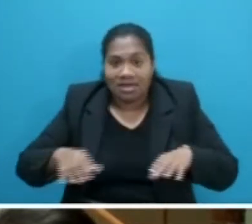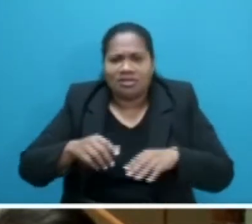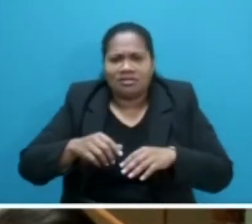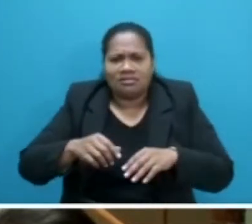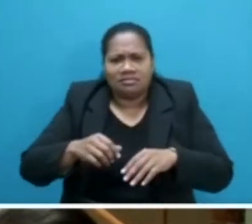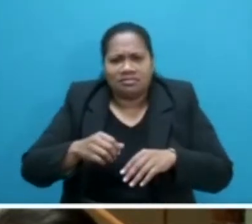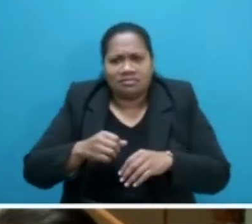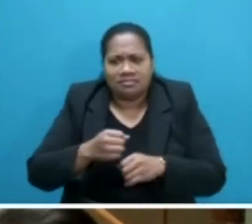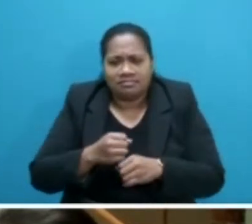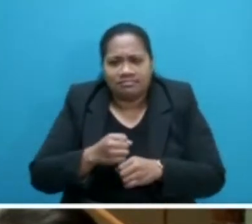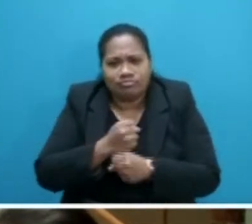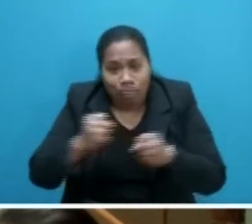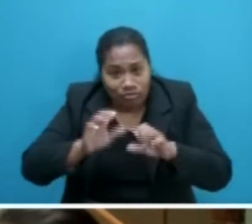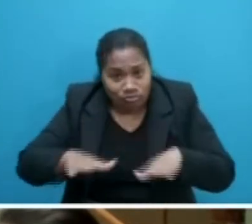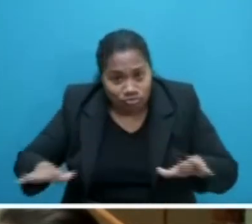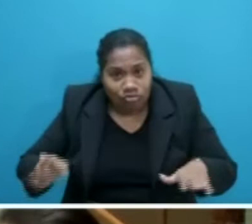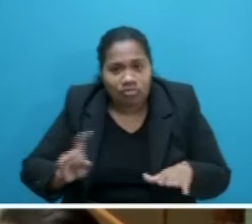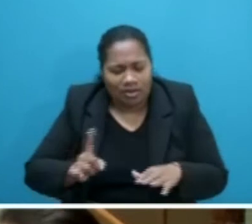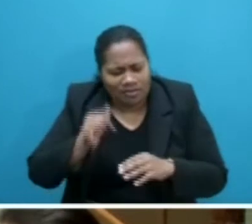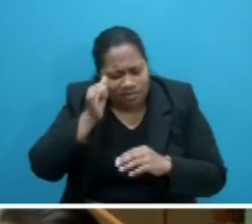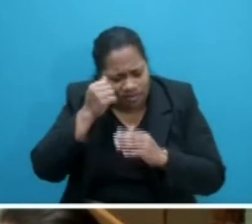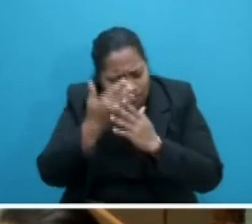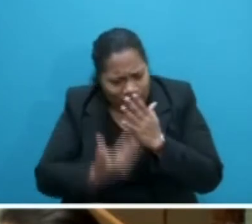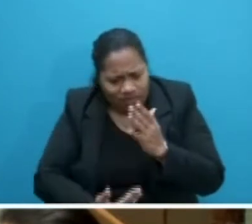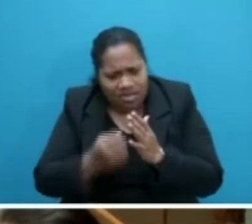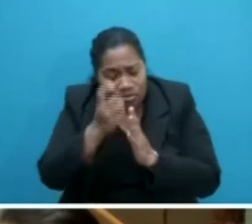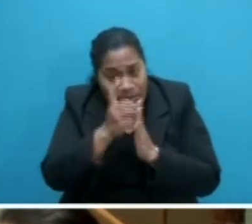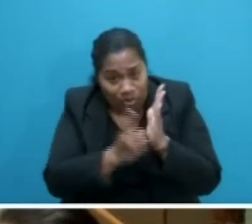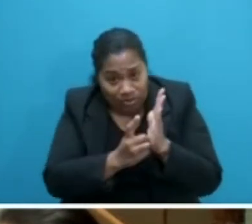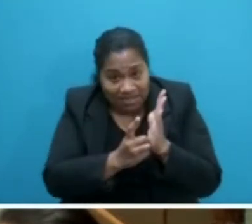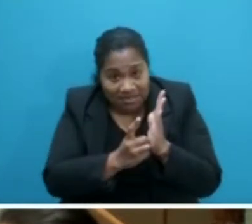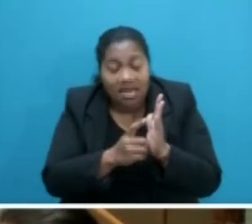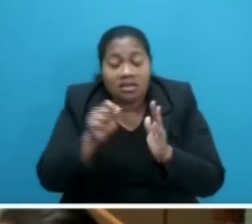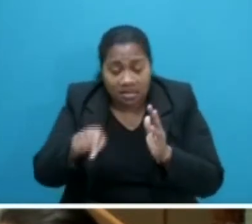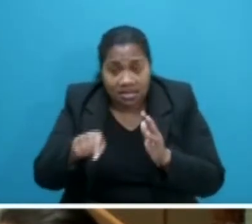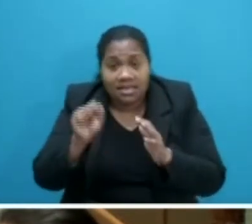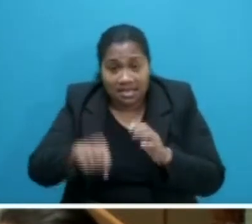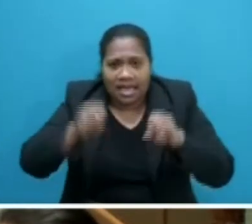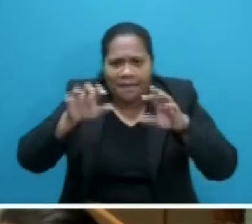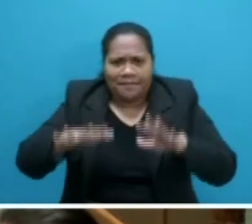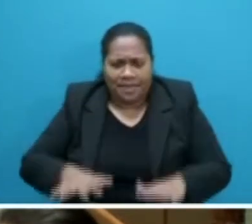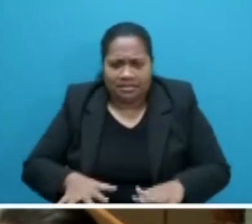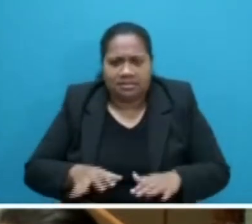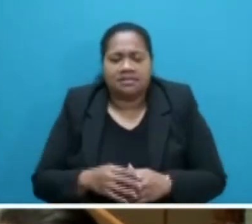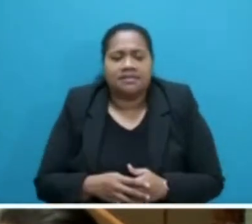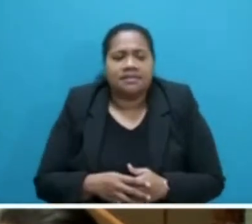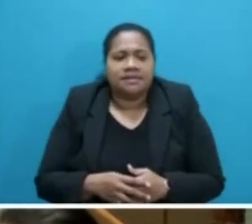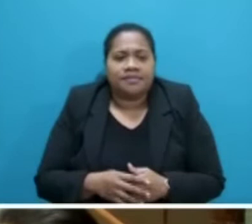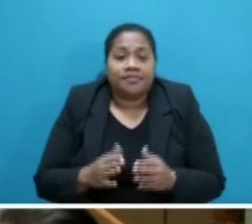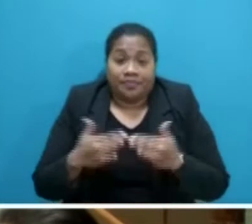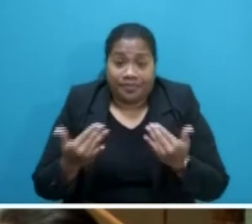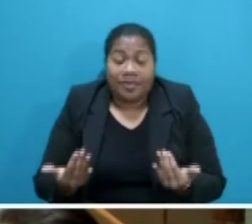known true democracy. It is a blessing they are embracing their wide array of